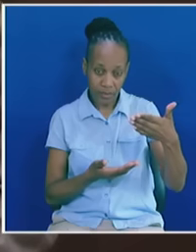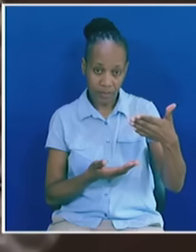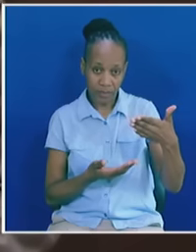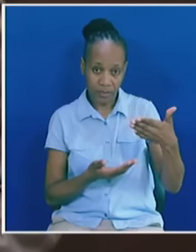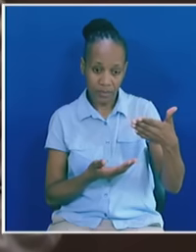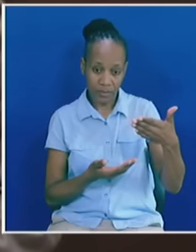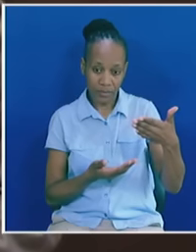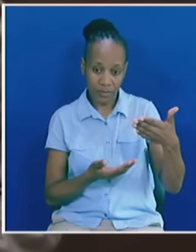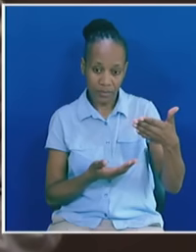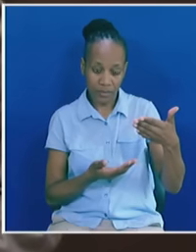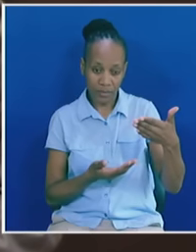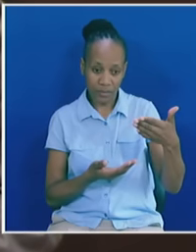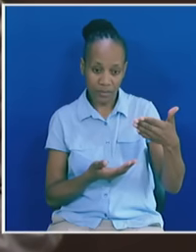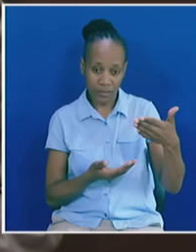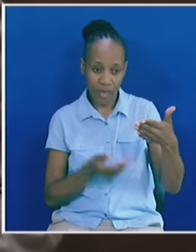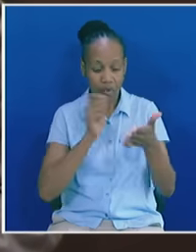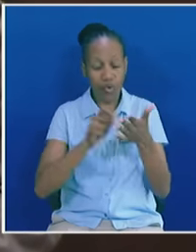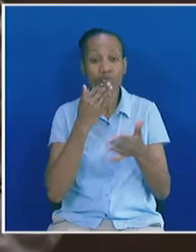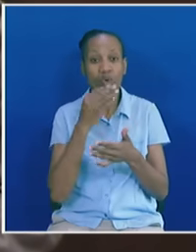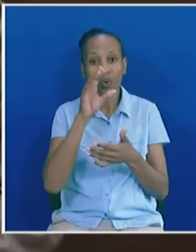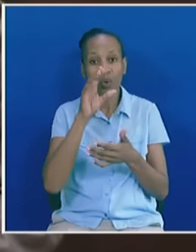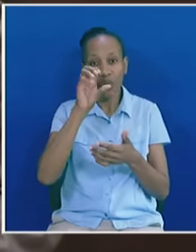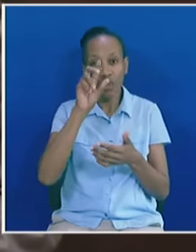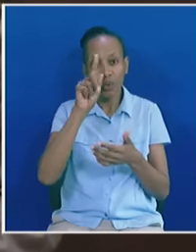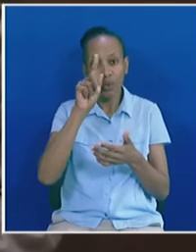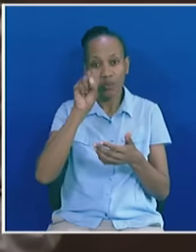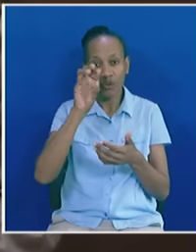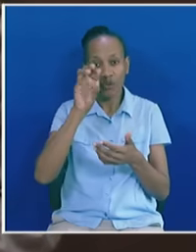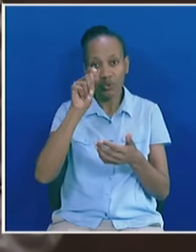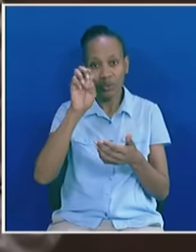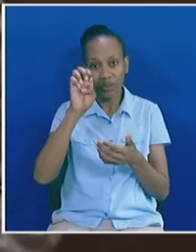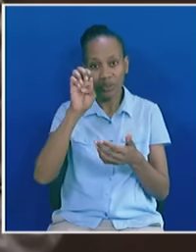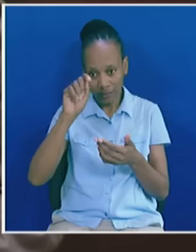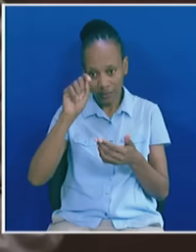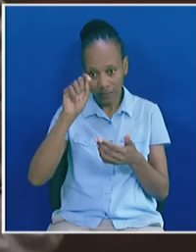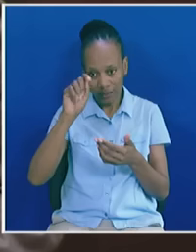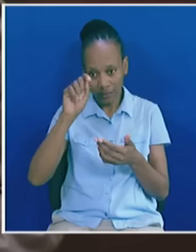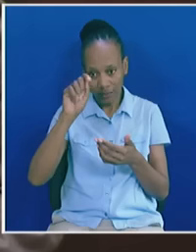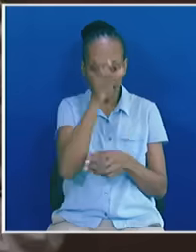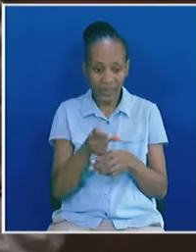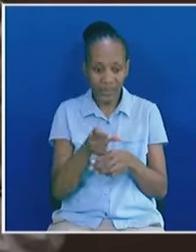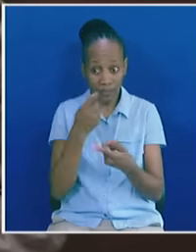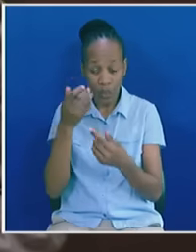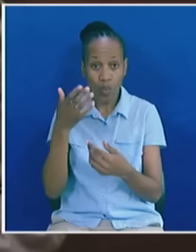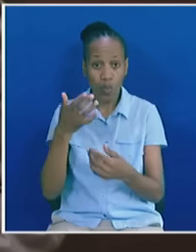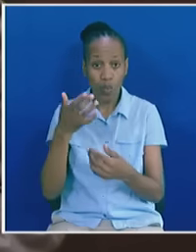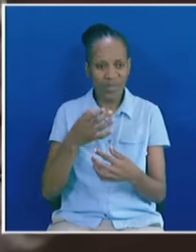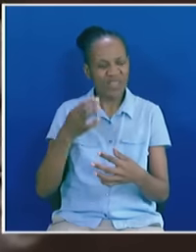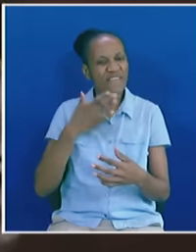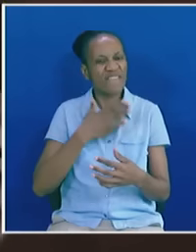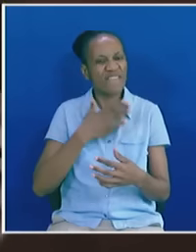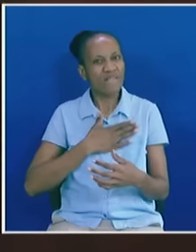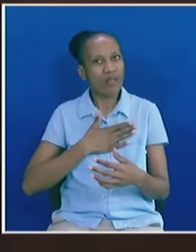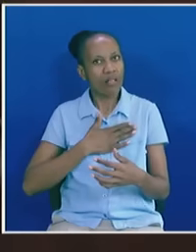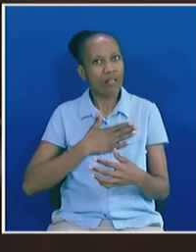NYDA, authored by Cindy Swatsotetsi, often drug mules are hoodwinked into believing that they are